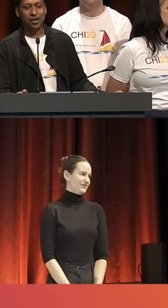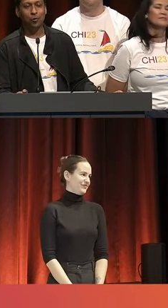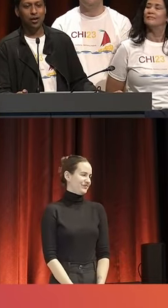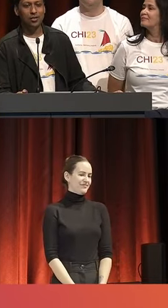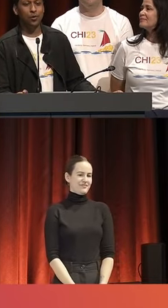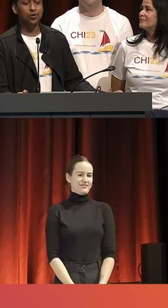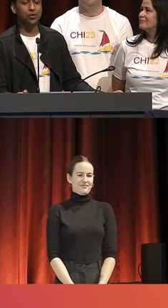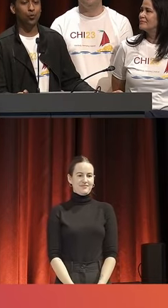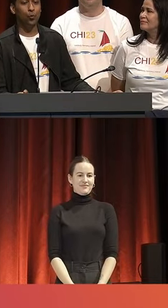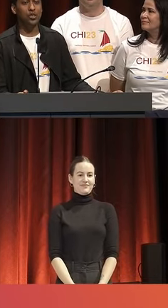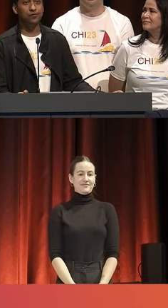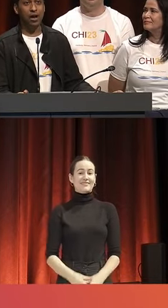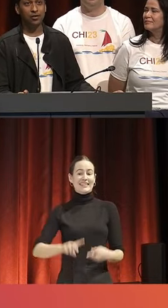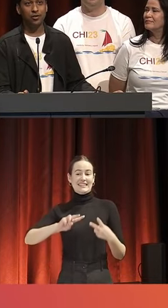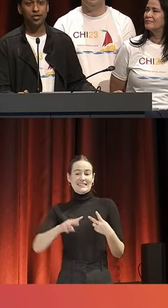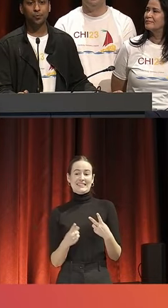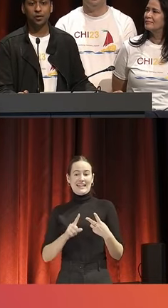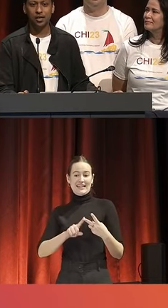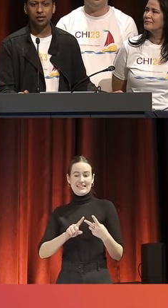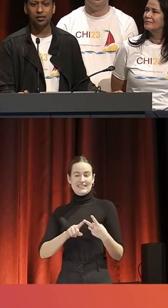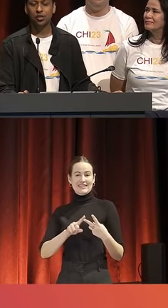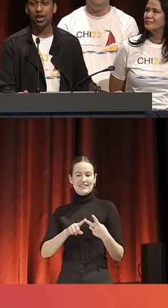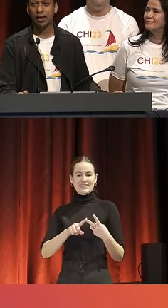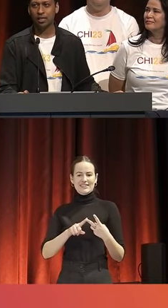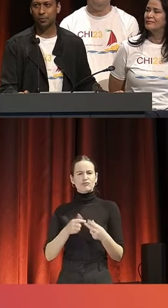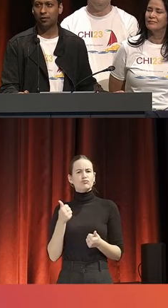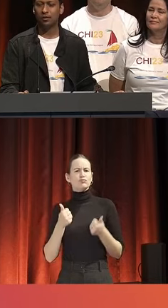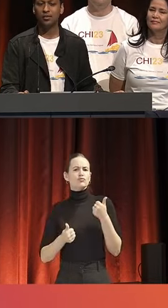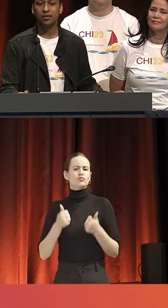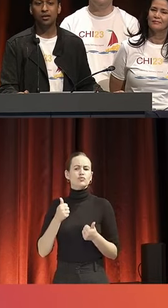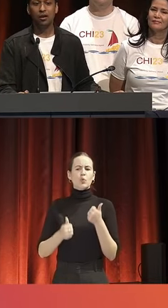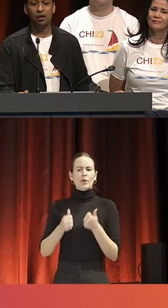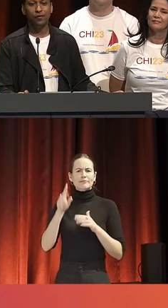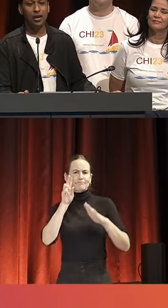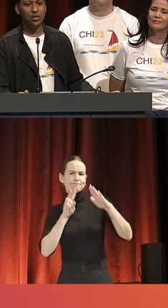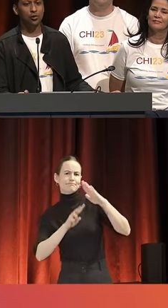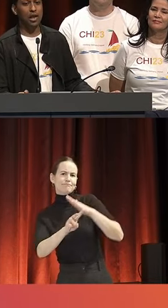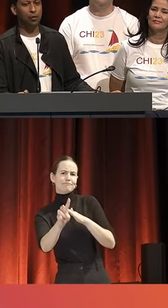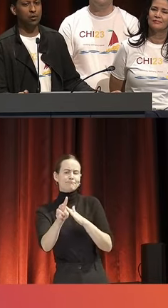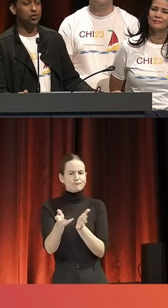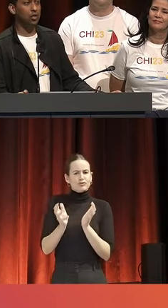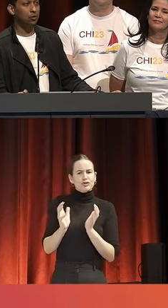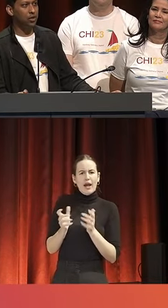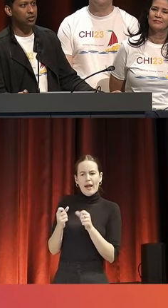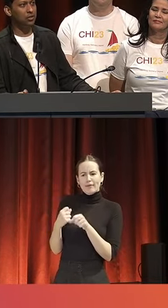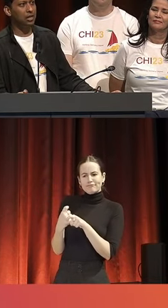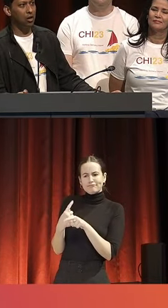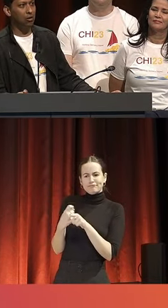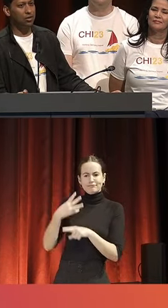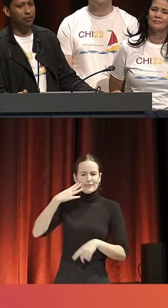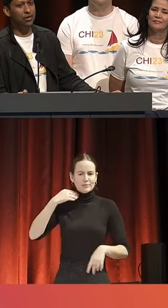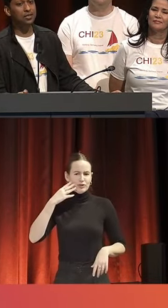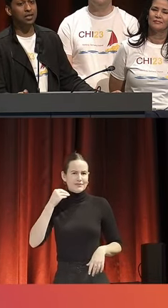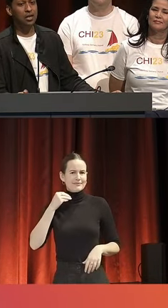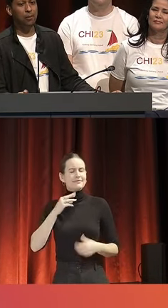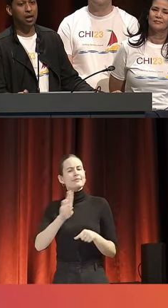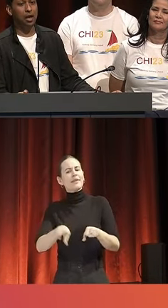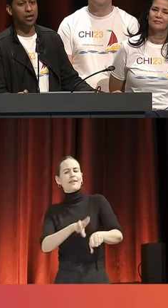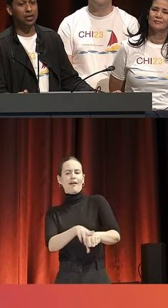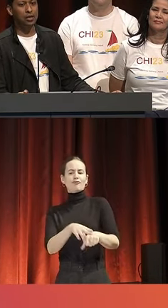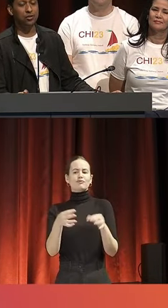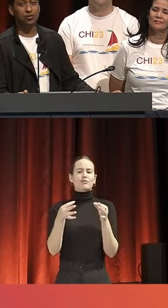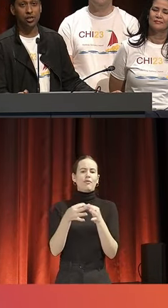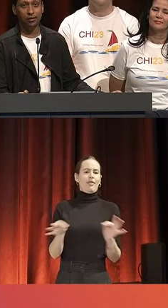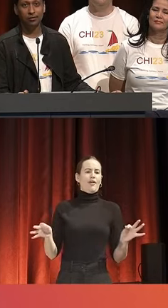The second prize goes to which factors predict the chat experience of a natural language generation dialogue service,